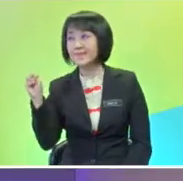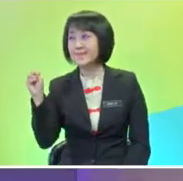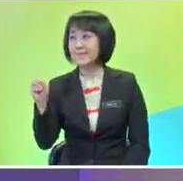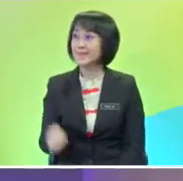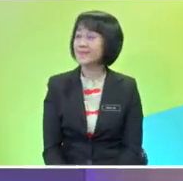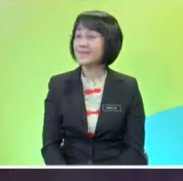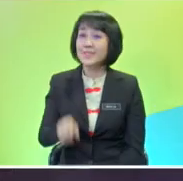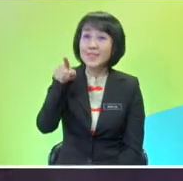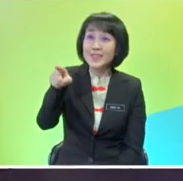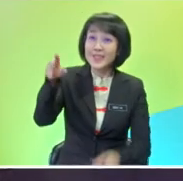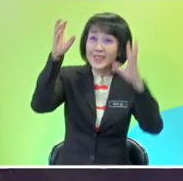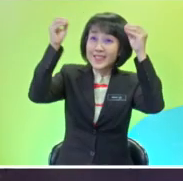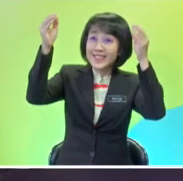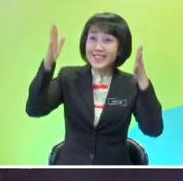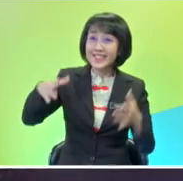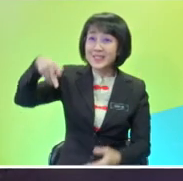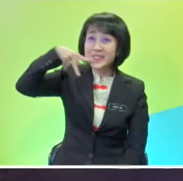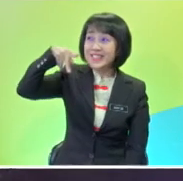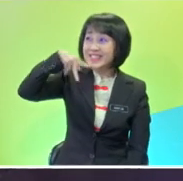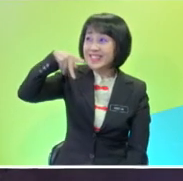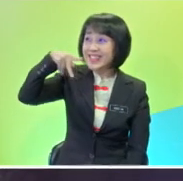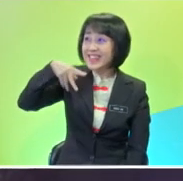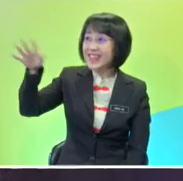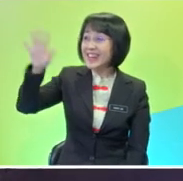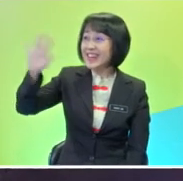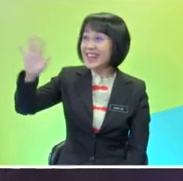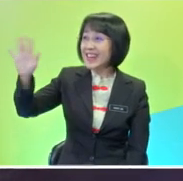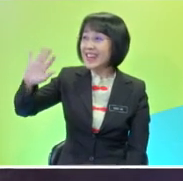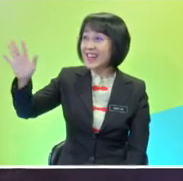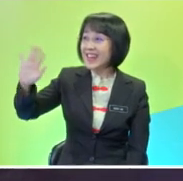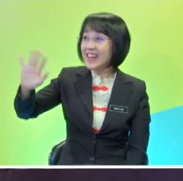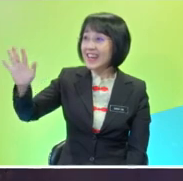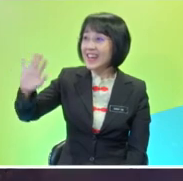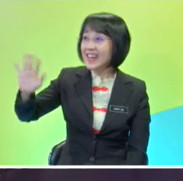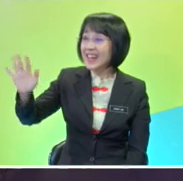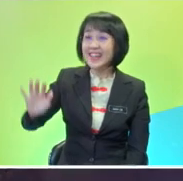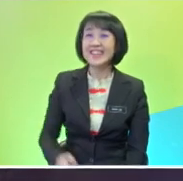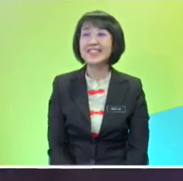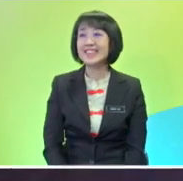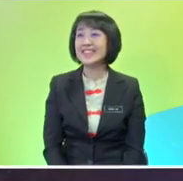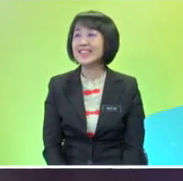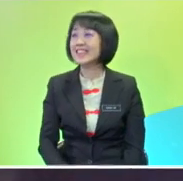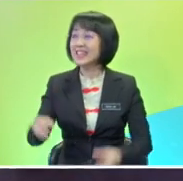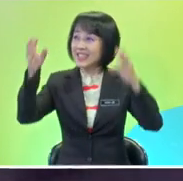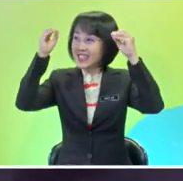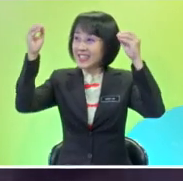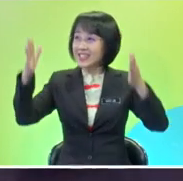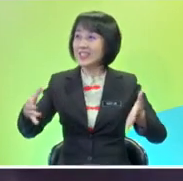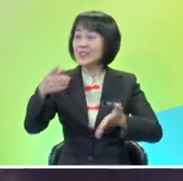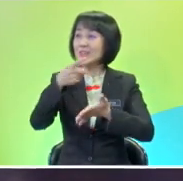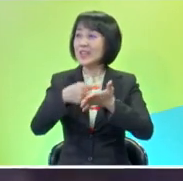it's you, teacher. Hello. Hi. Everyone say hi, teacher. All right, teacher, what are we going to learn in this